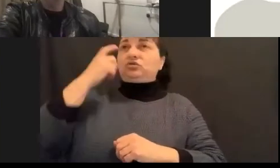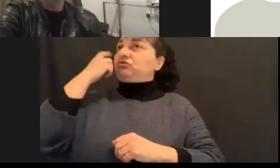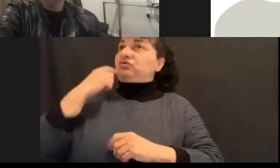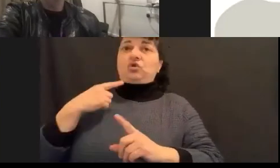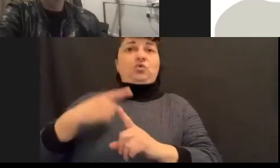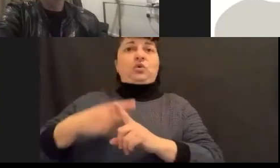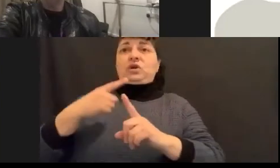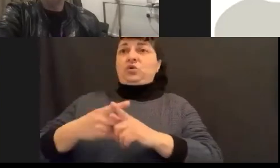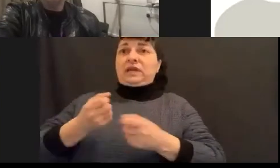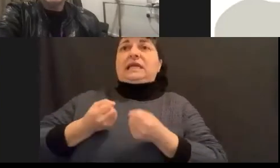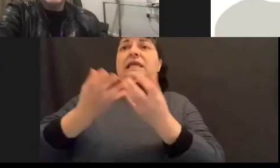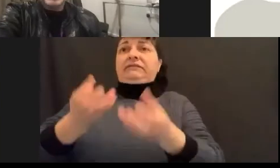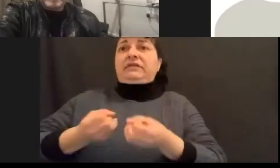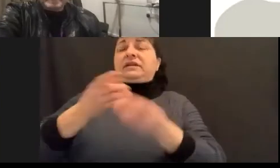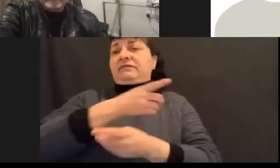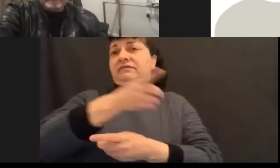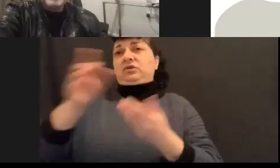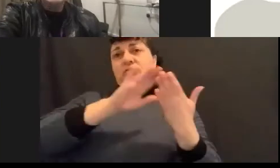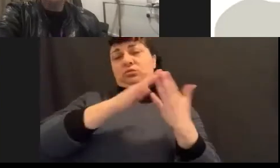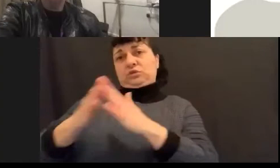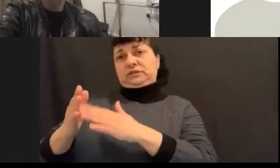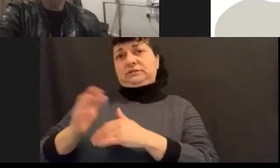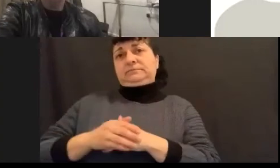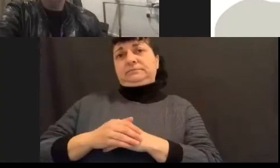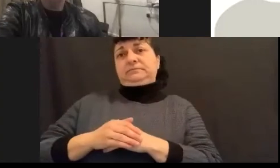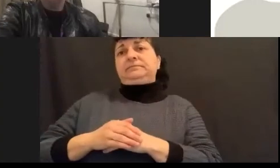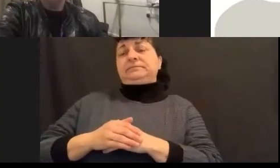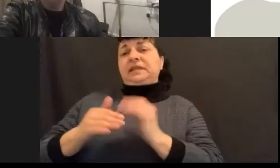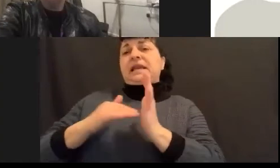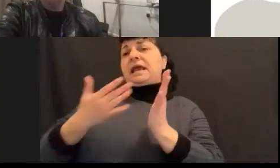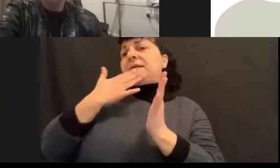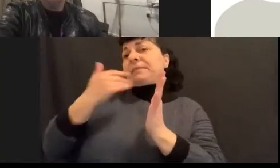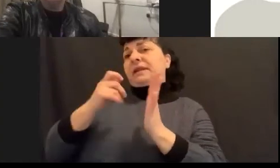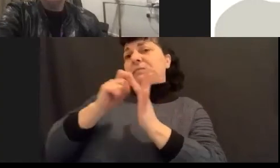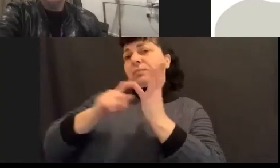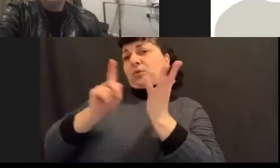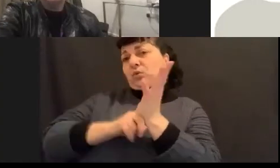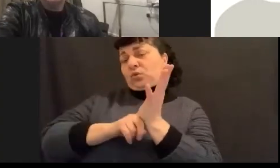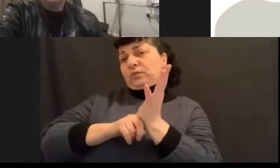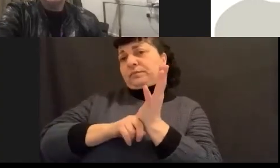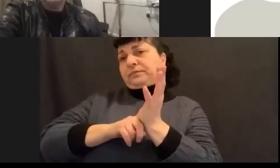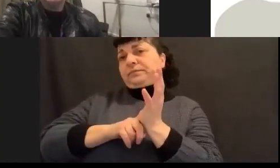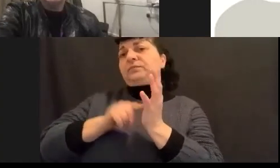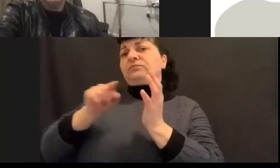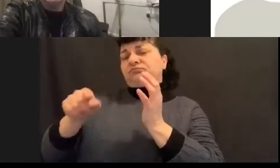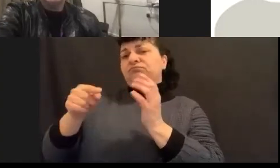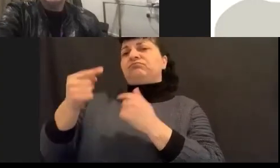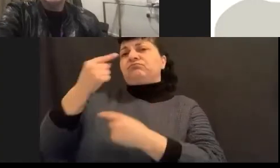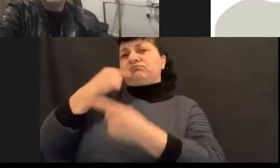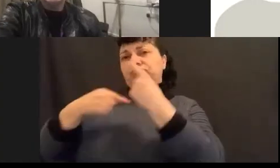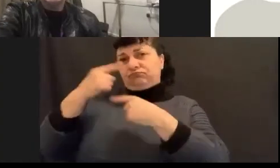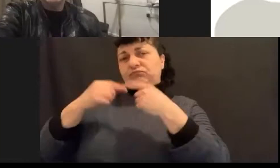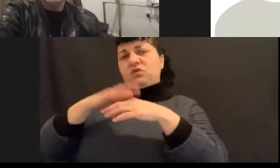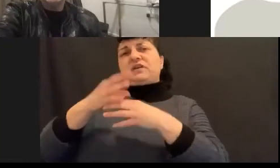community as quickly as possible. So, Paul, I might get you just to talk about some of those issues in relation to